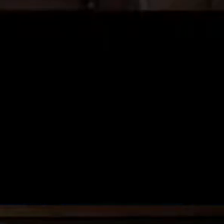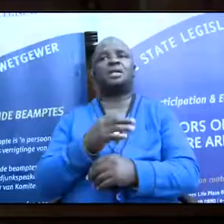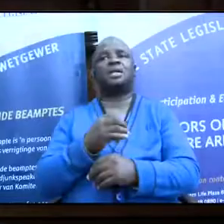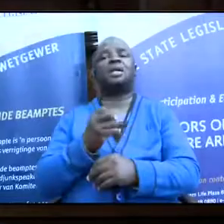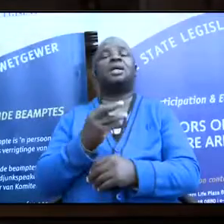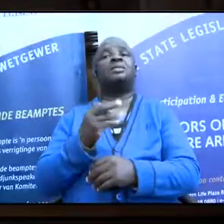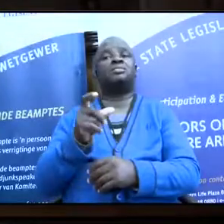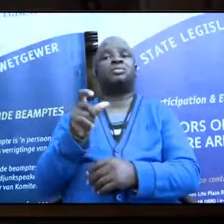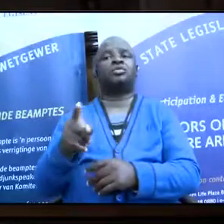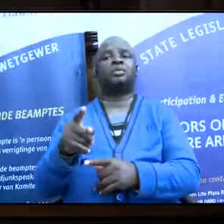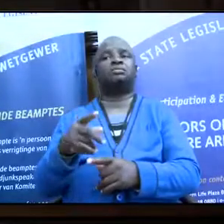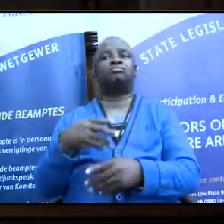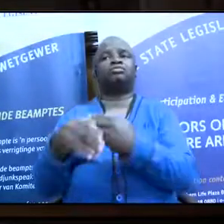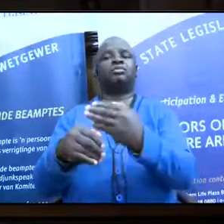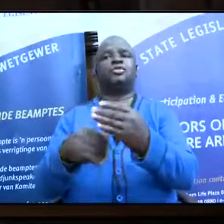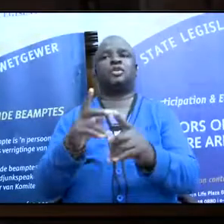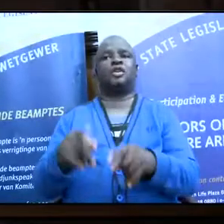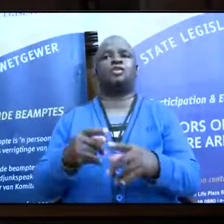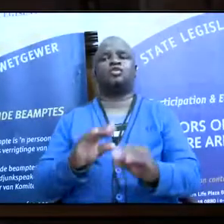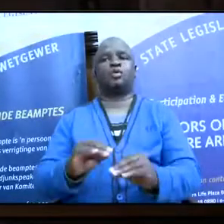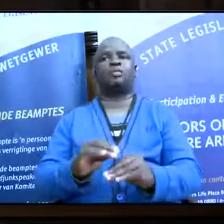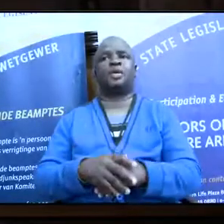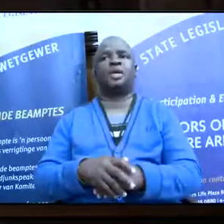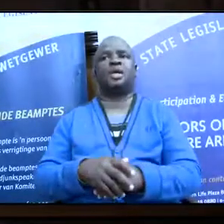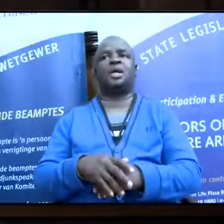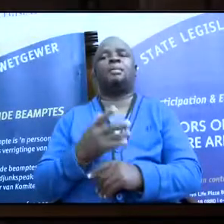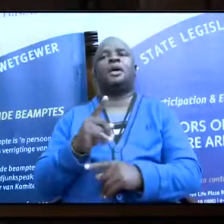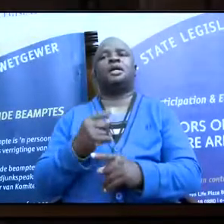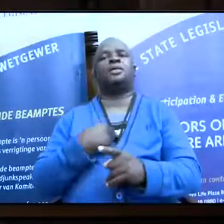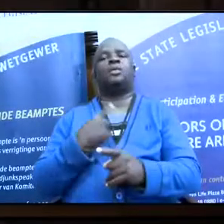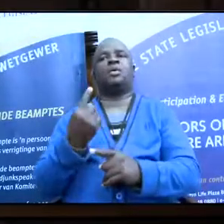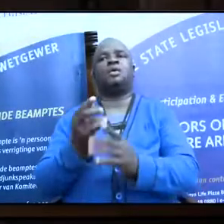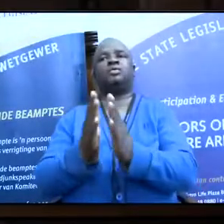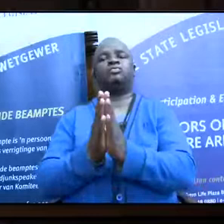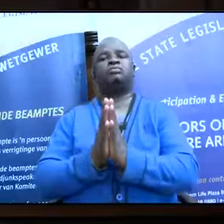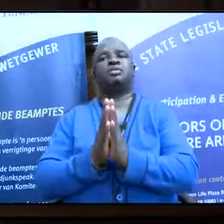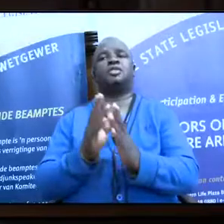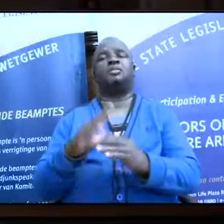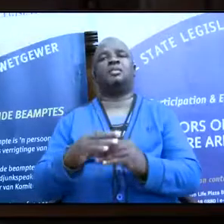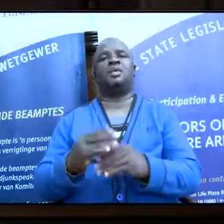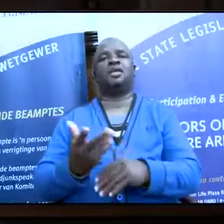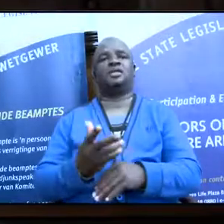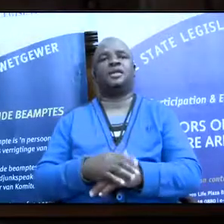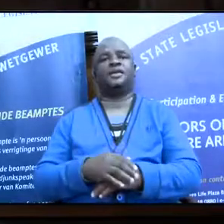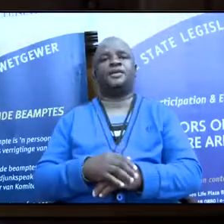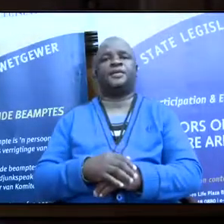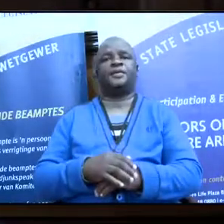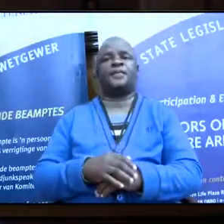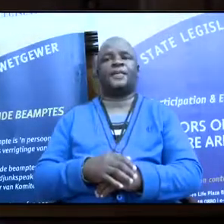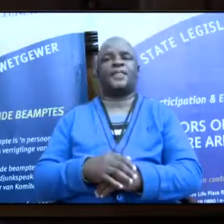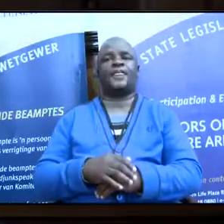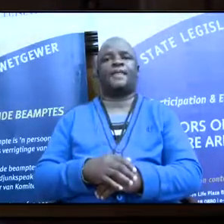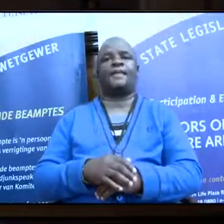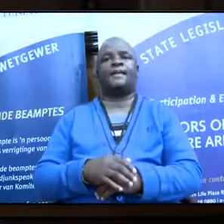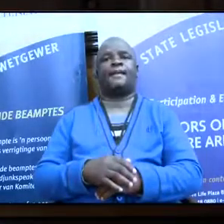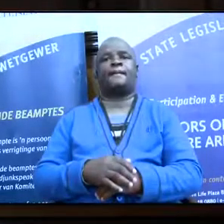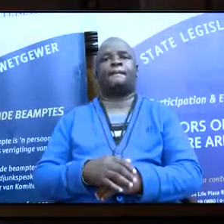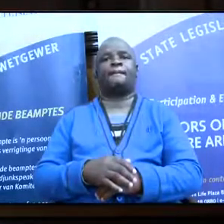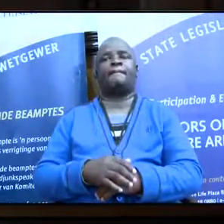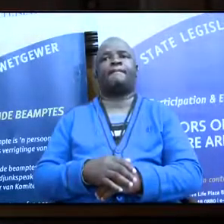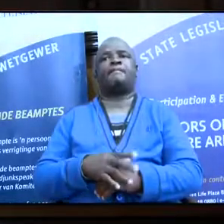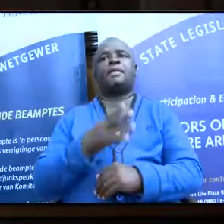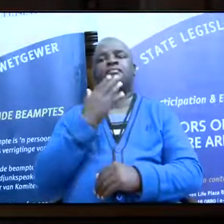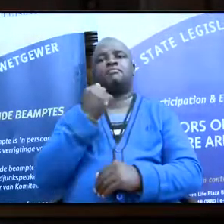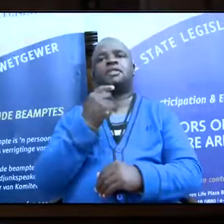you are still continuing we are not going to stop you but what we are going to request again to you delegates is that let us not do